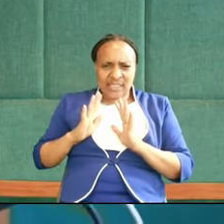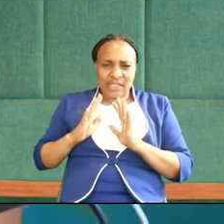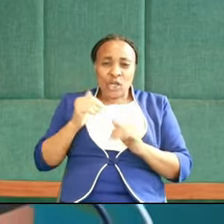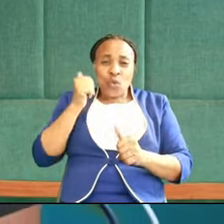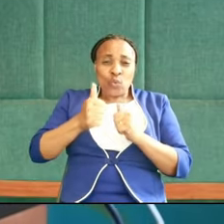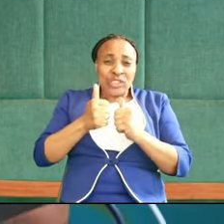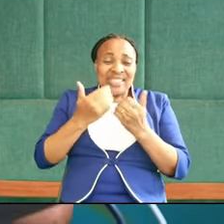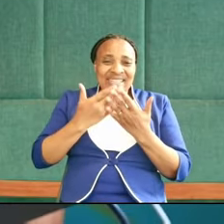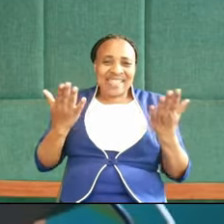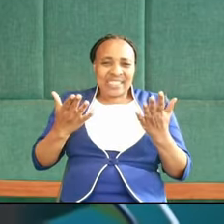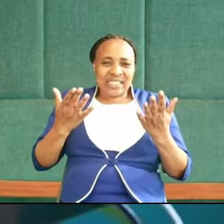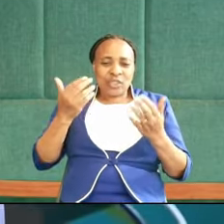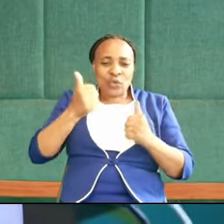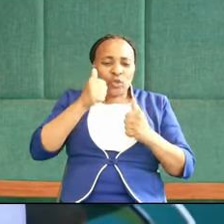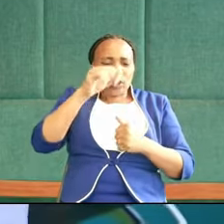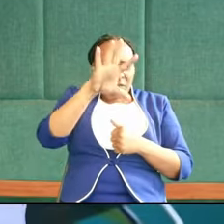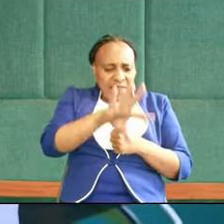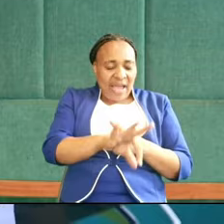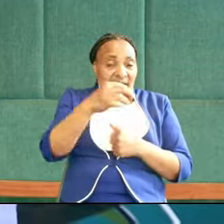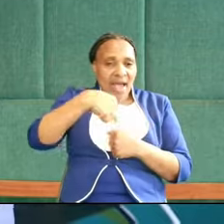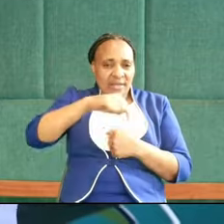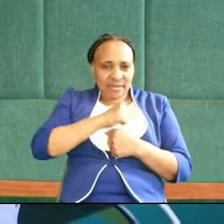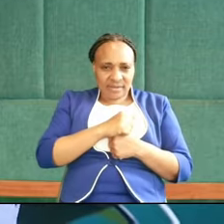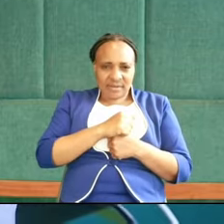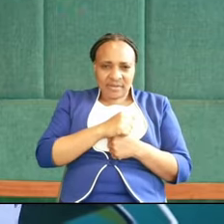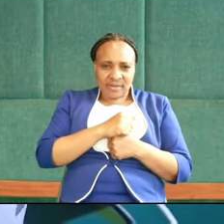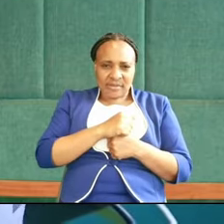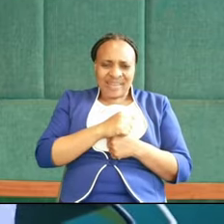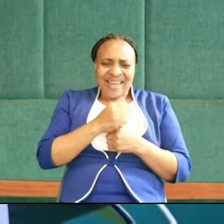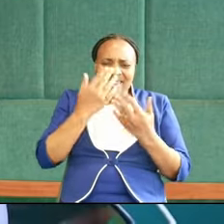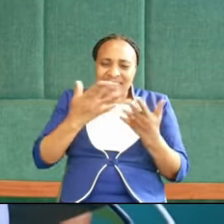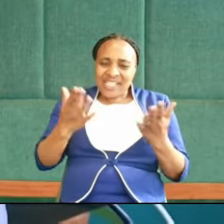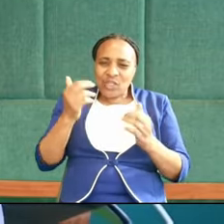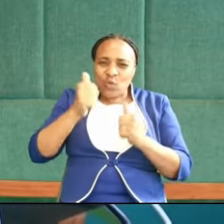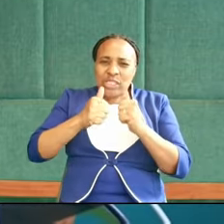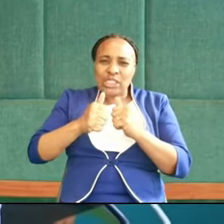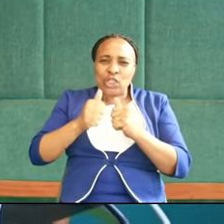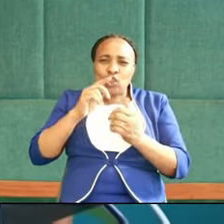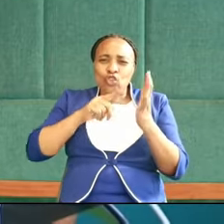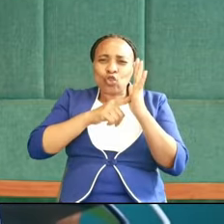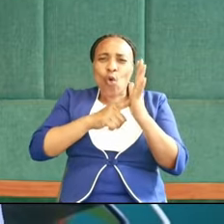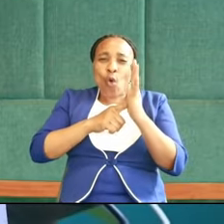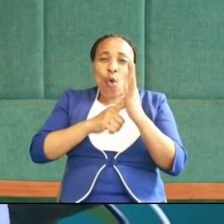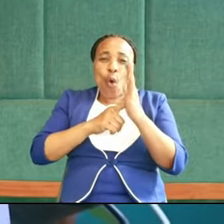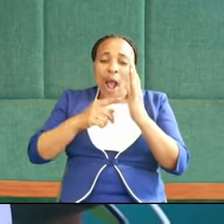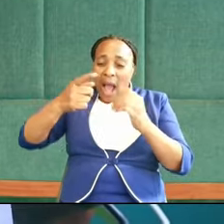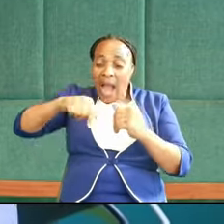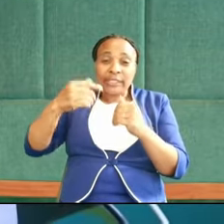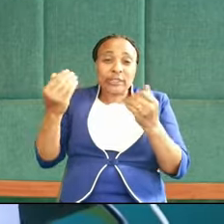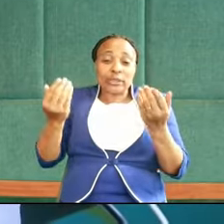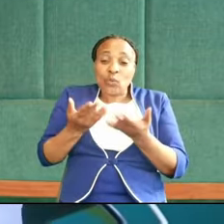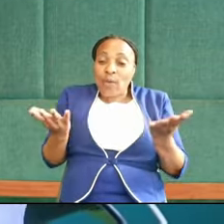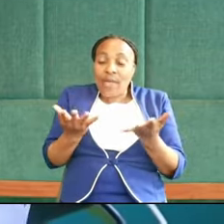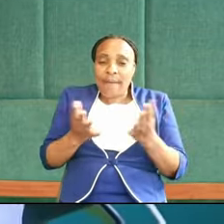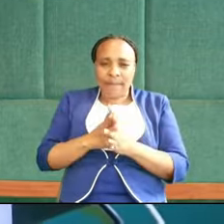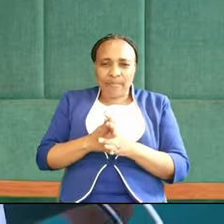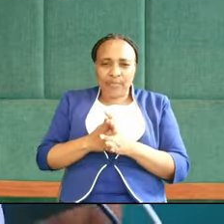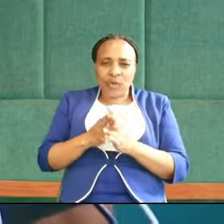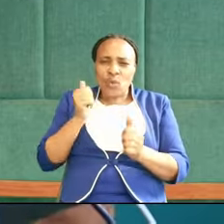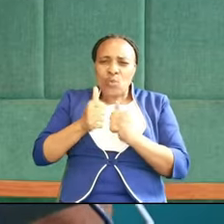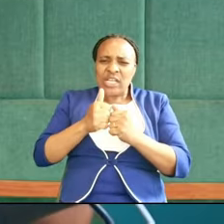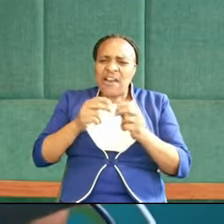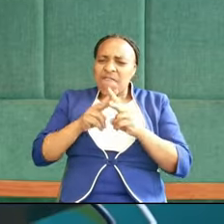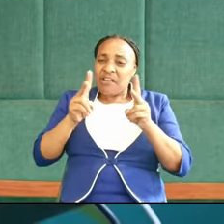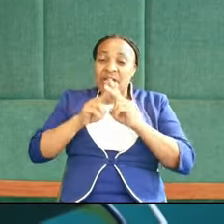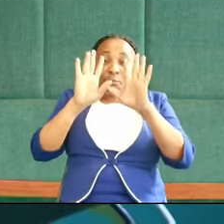defines us, the things that locate us, the things that gives meaning to